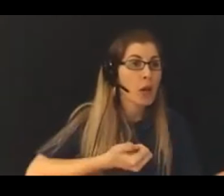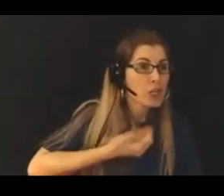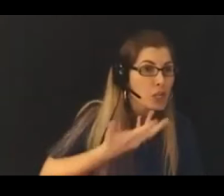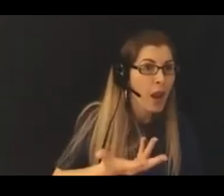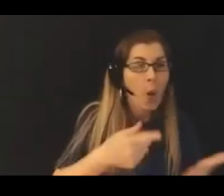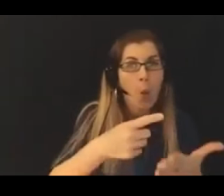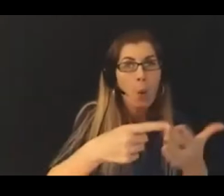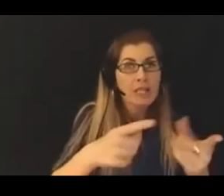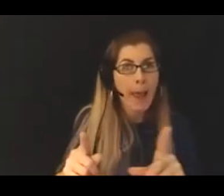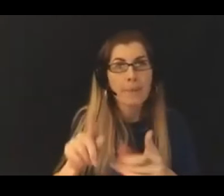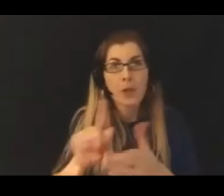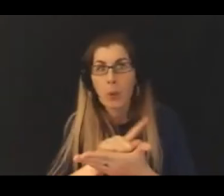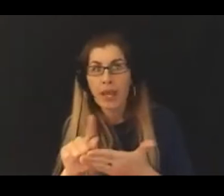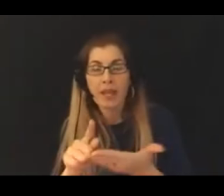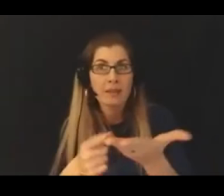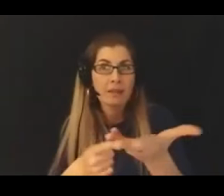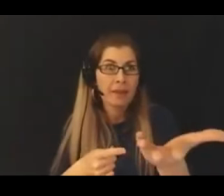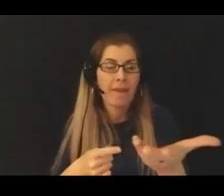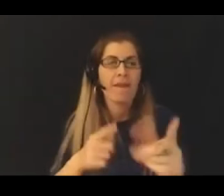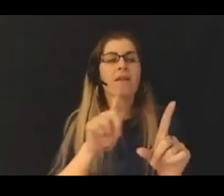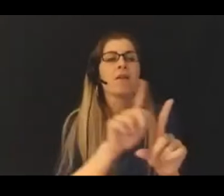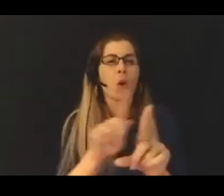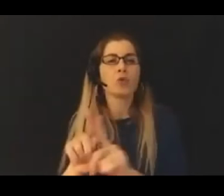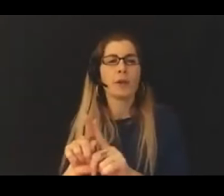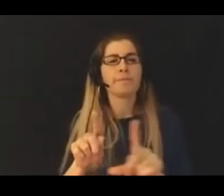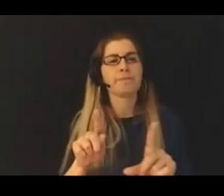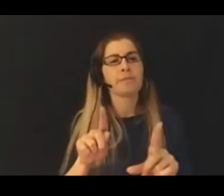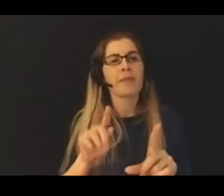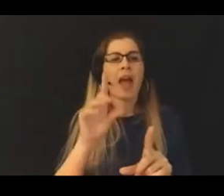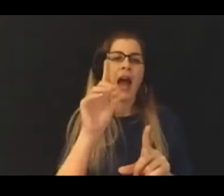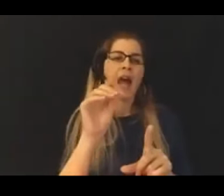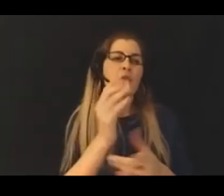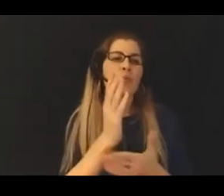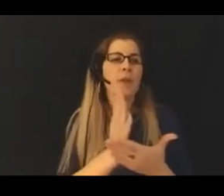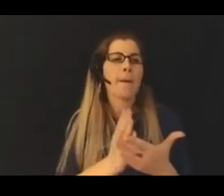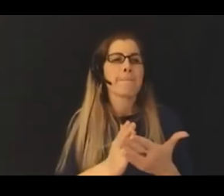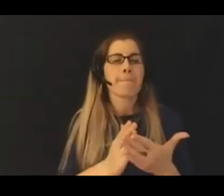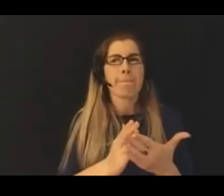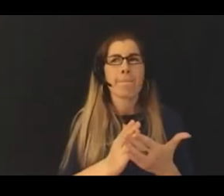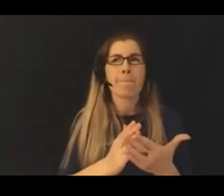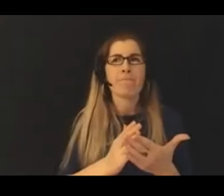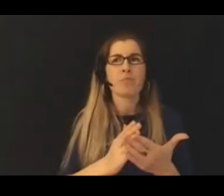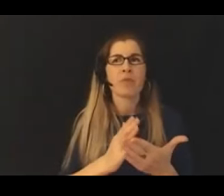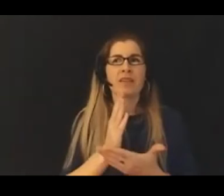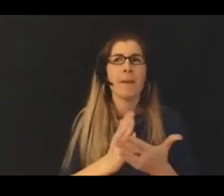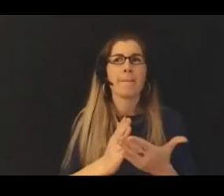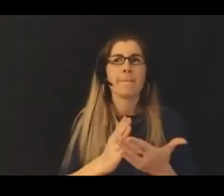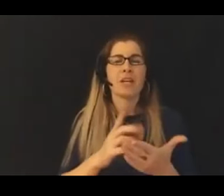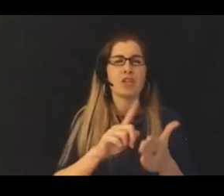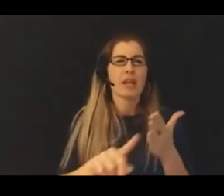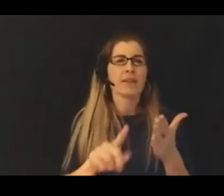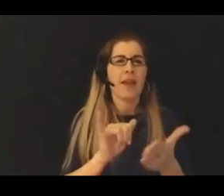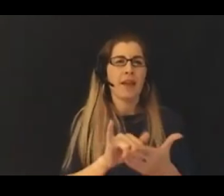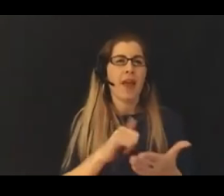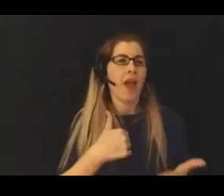week, right? And then in addition, doing some kind of somatic sensing check-in, kind of like we did at the beginning of class, where we really tune